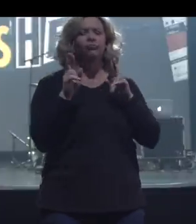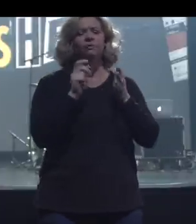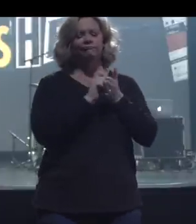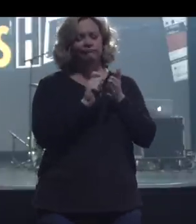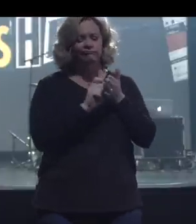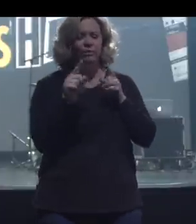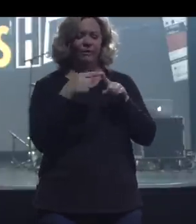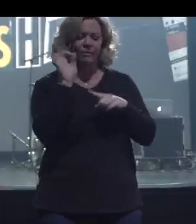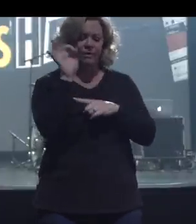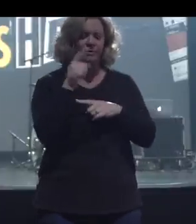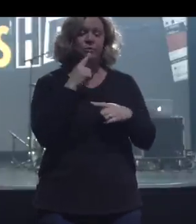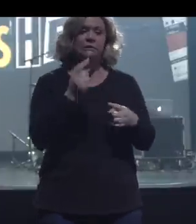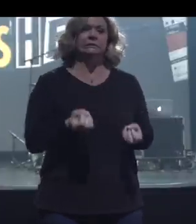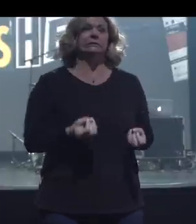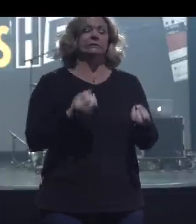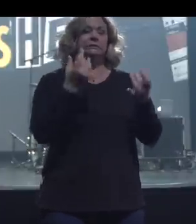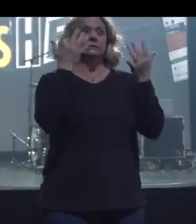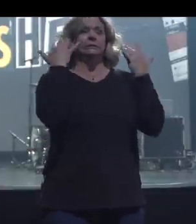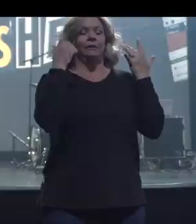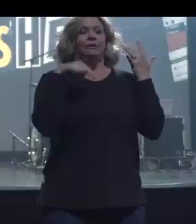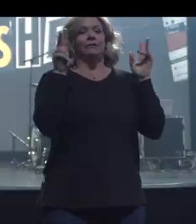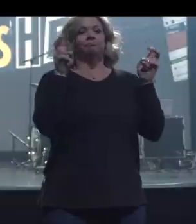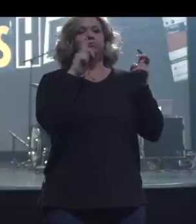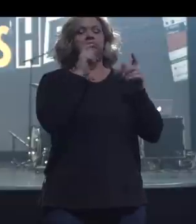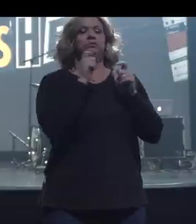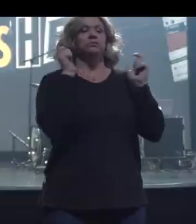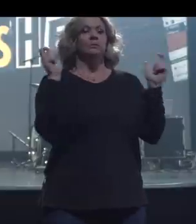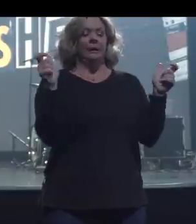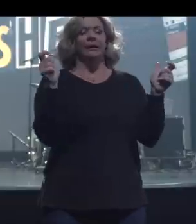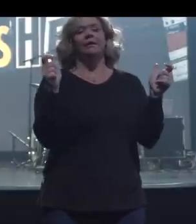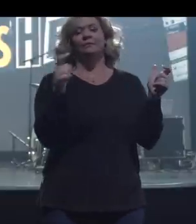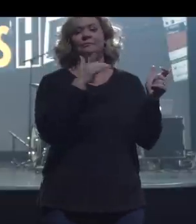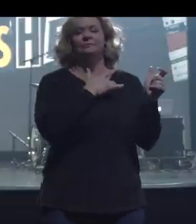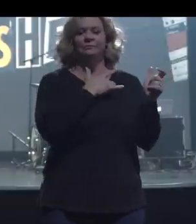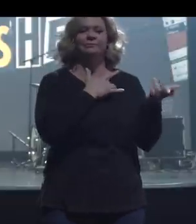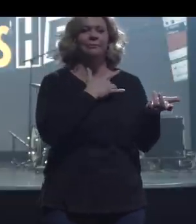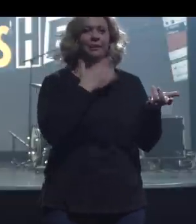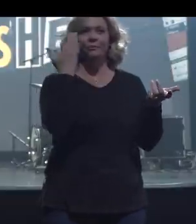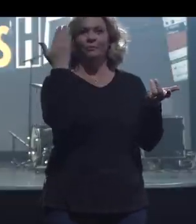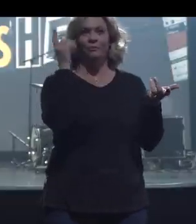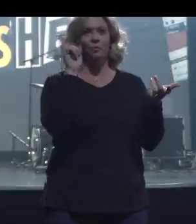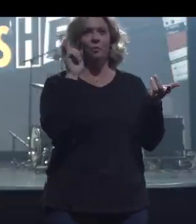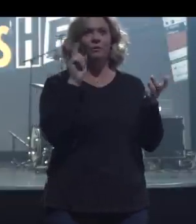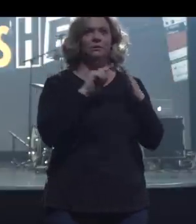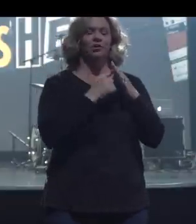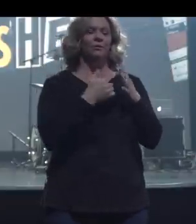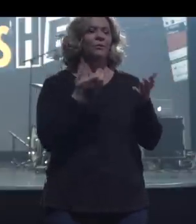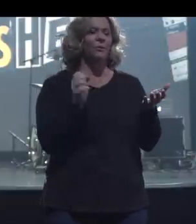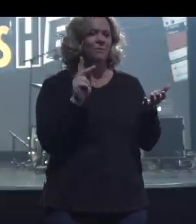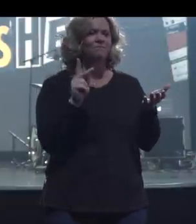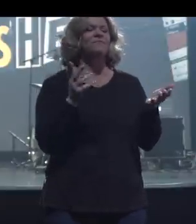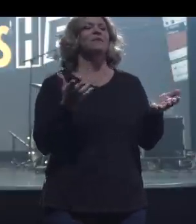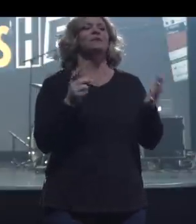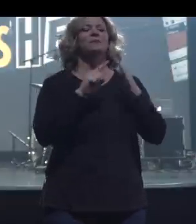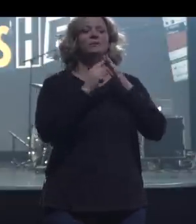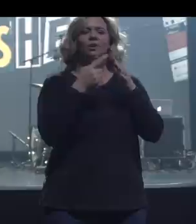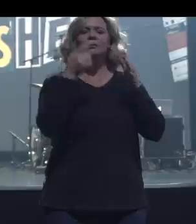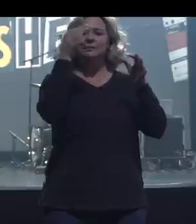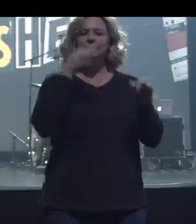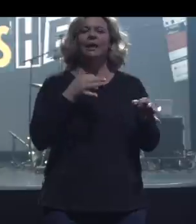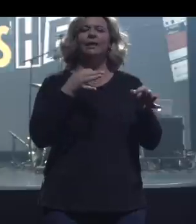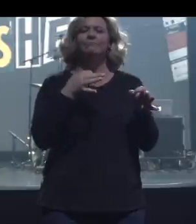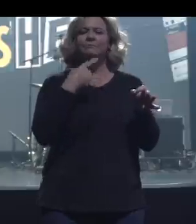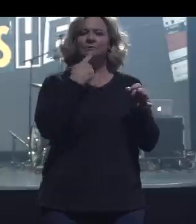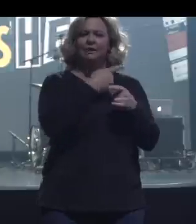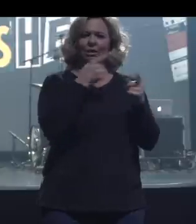got a little overwhelmed because I thought, this topic is so big and so relevant, where do I even start? And so what I want to start with is I'm just going to start by